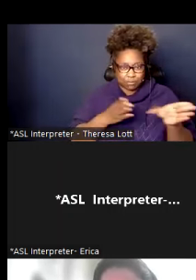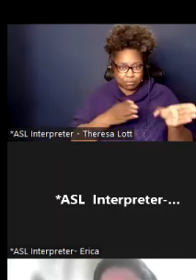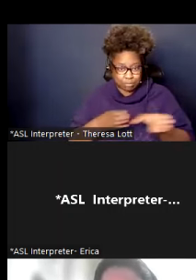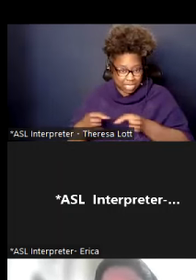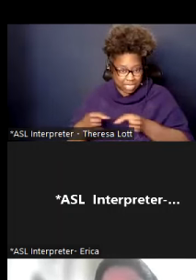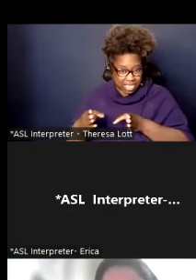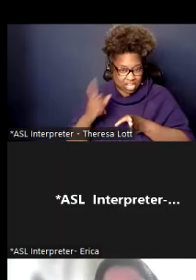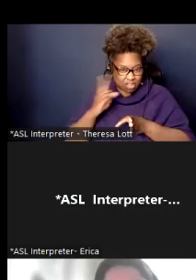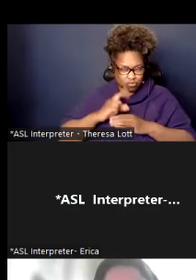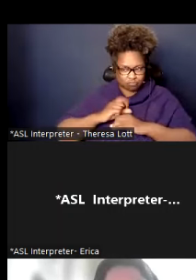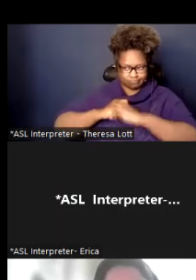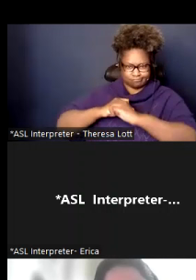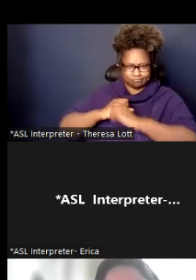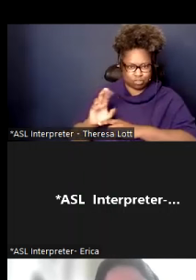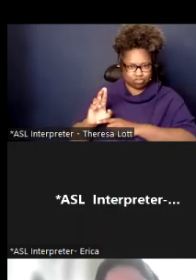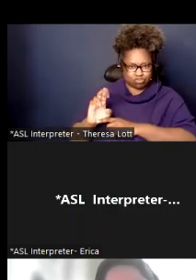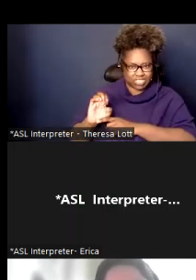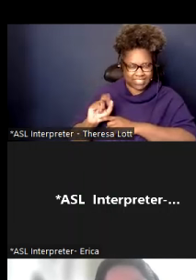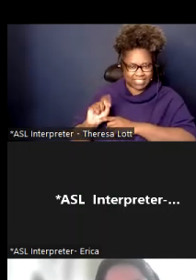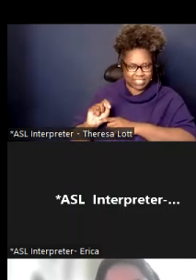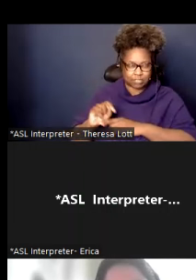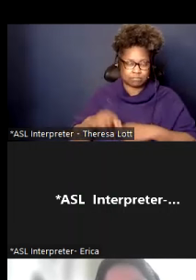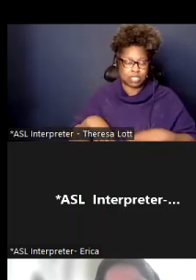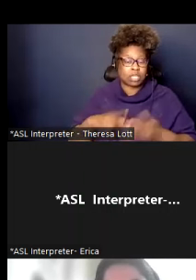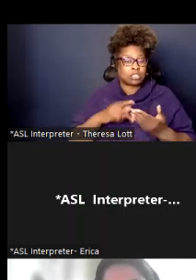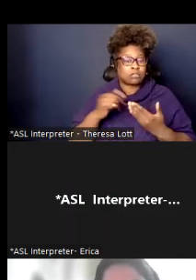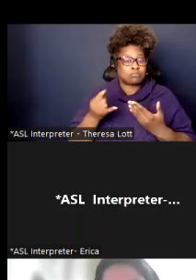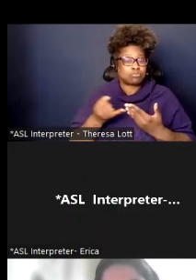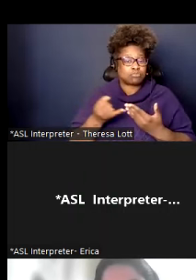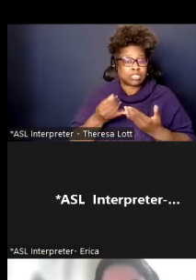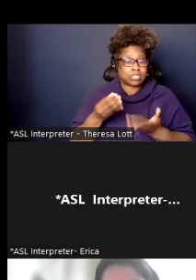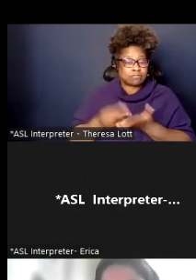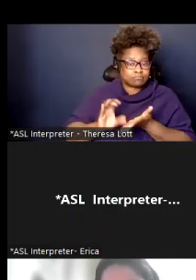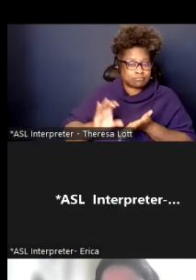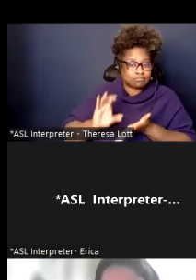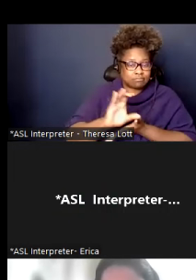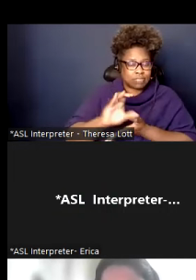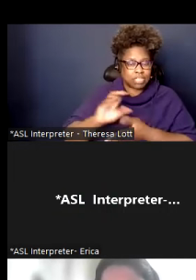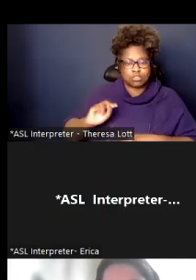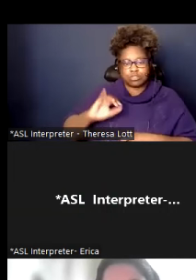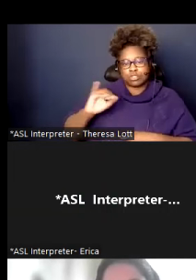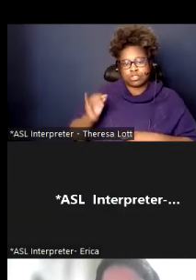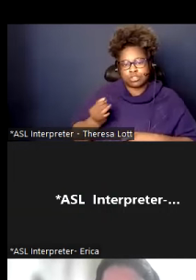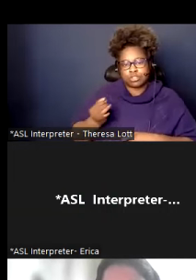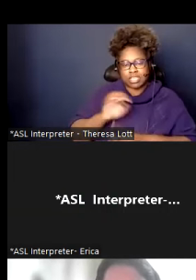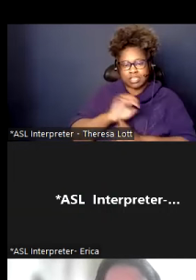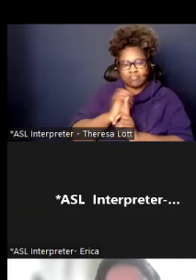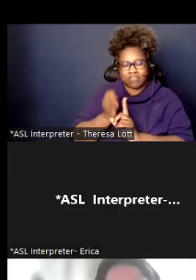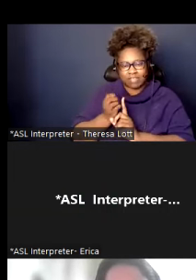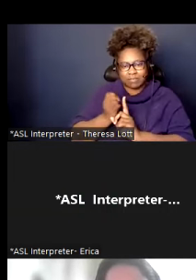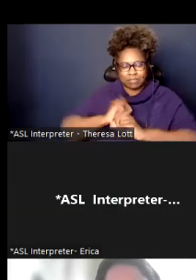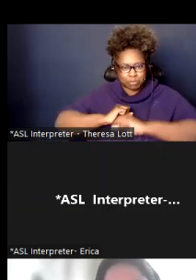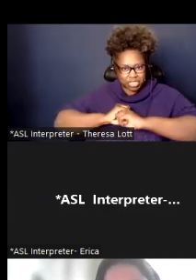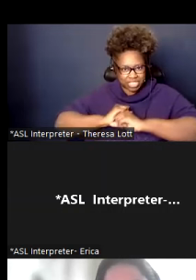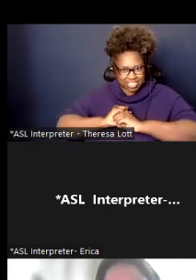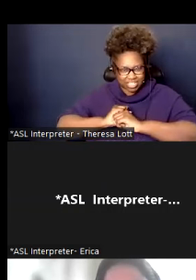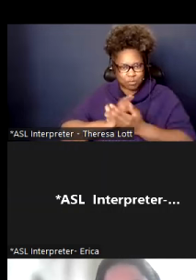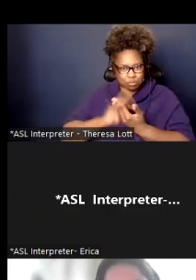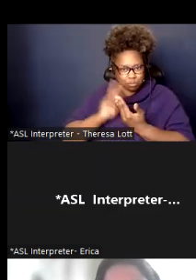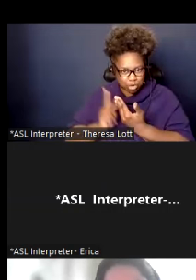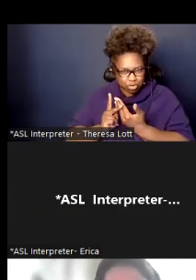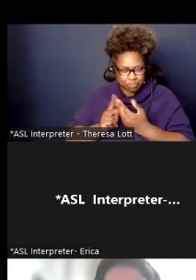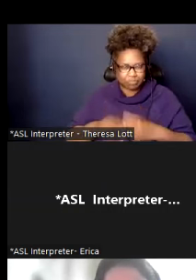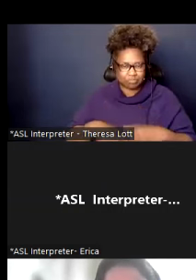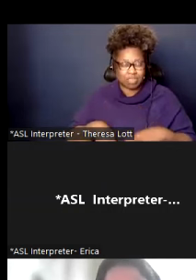committee. The project is funded and managed through the New Jersey Department of Environmental Protection and further guided by a Community